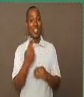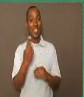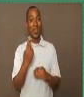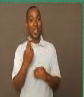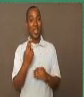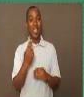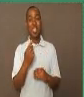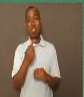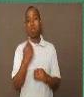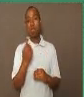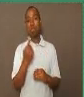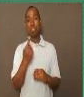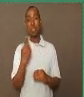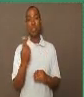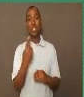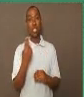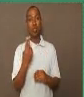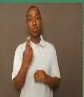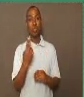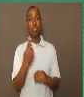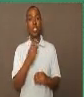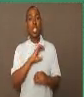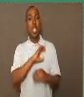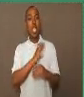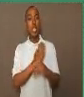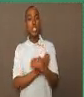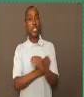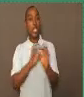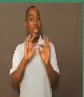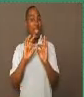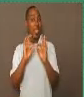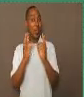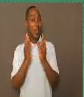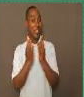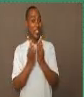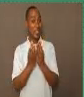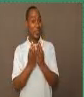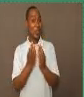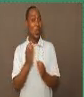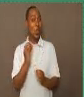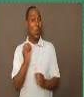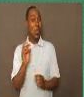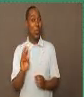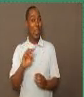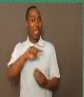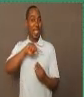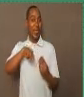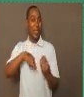usually used to provide energy for a family, farm, or